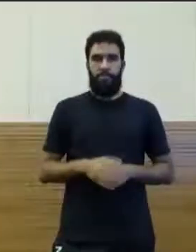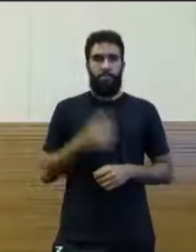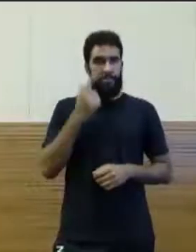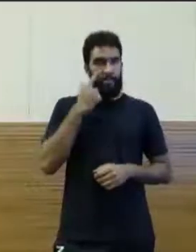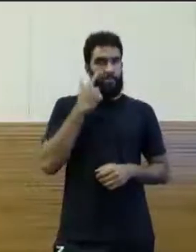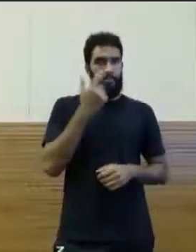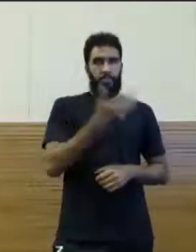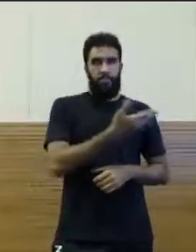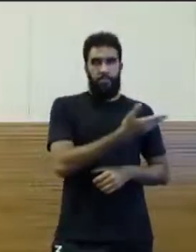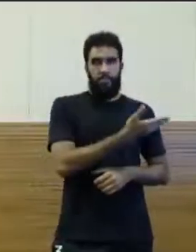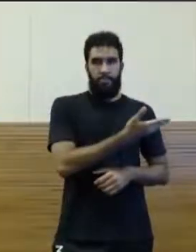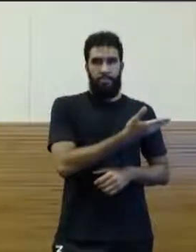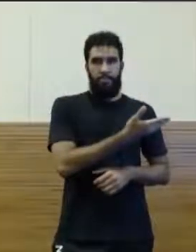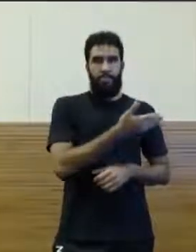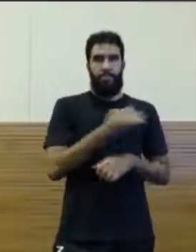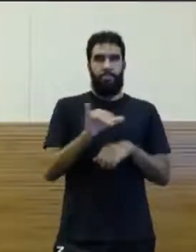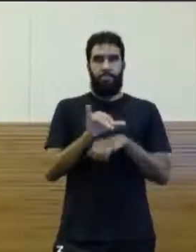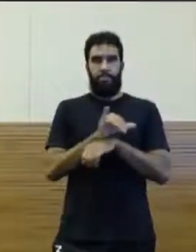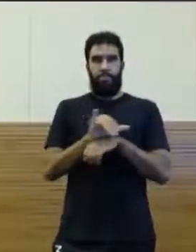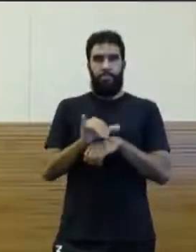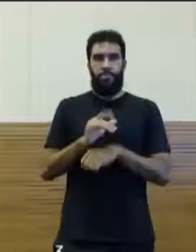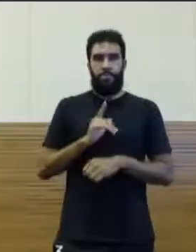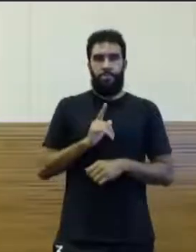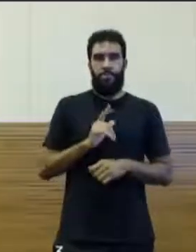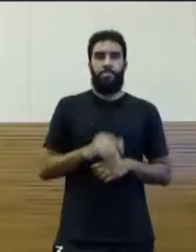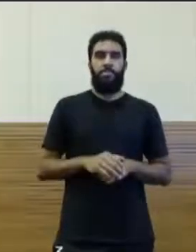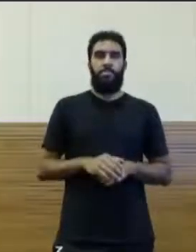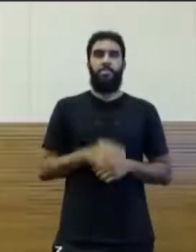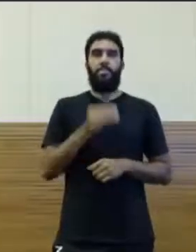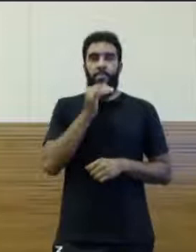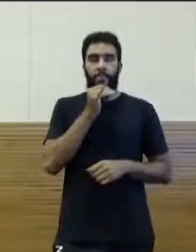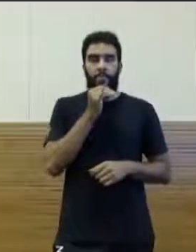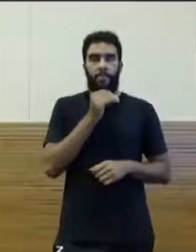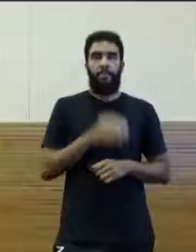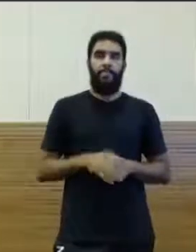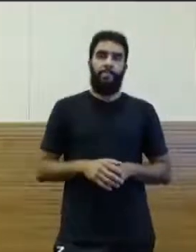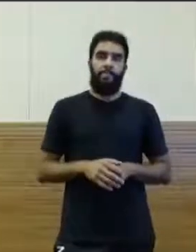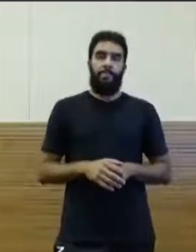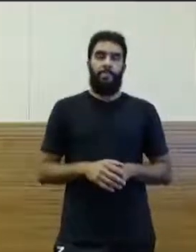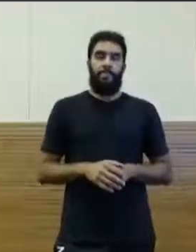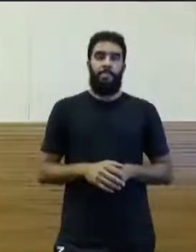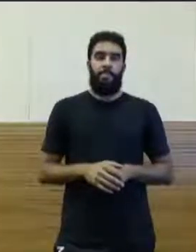communication. Here are some examples of some of the toolkits we have.